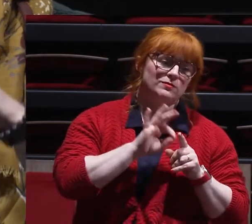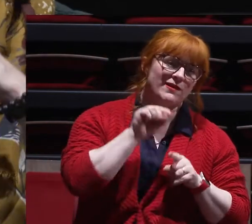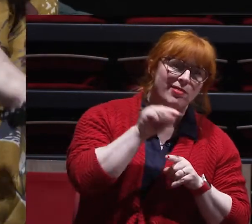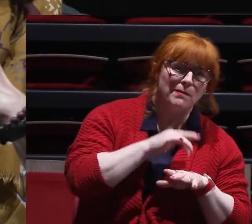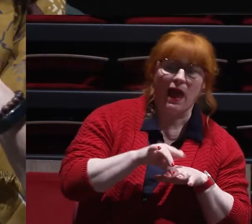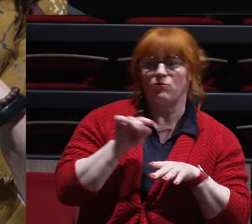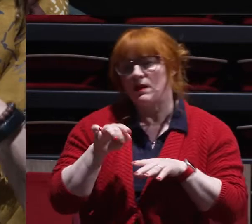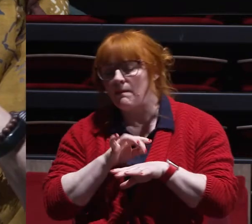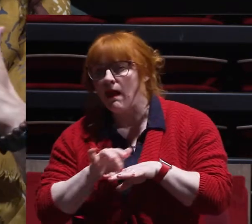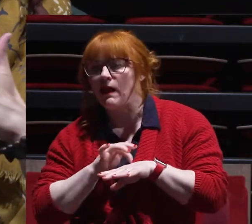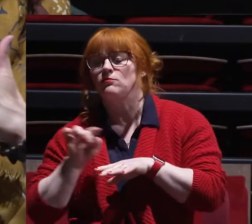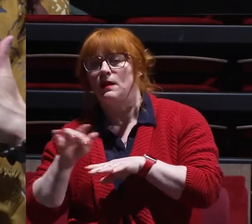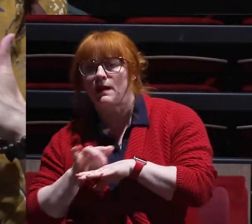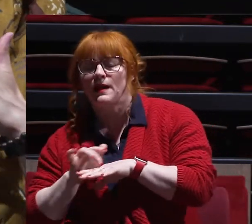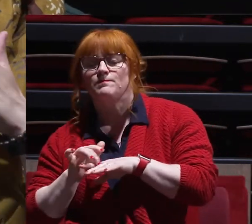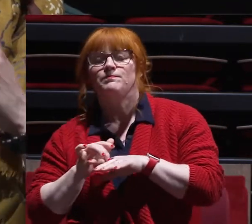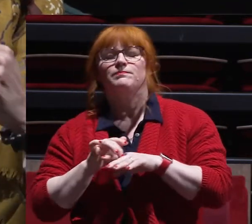And I love it if you can